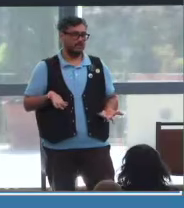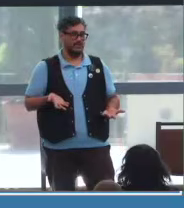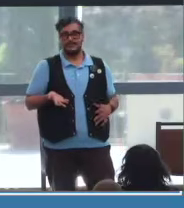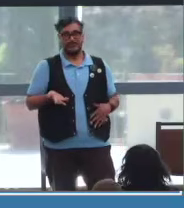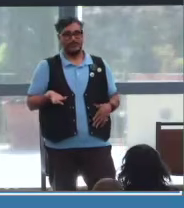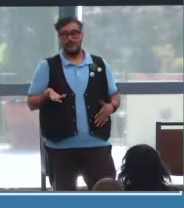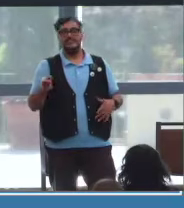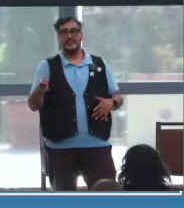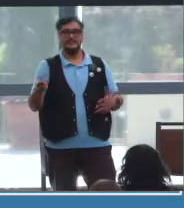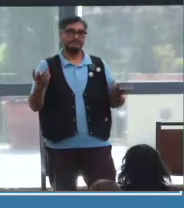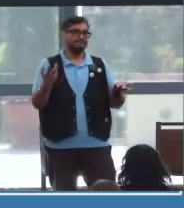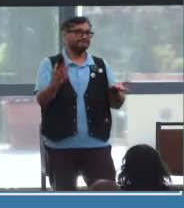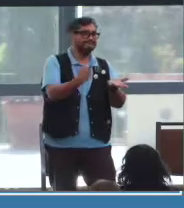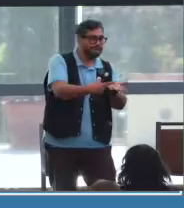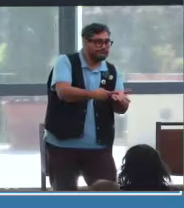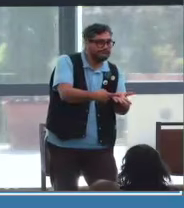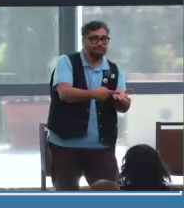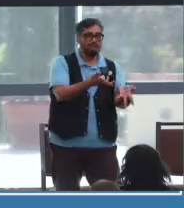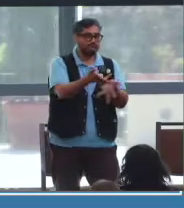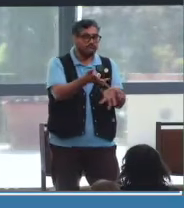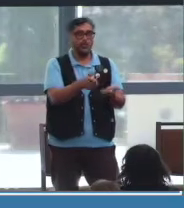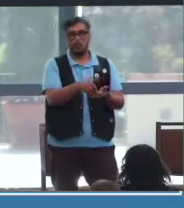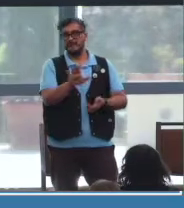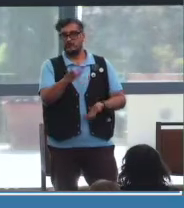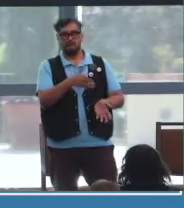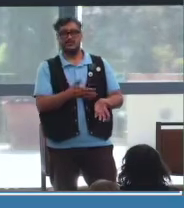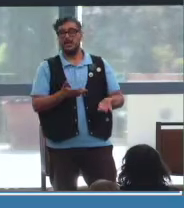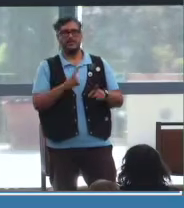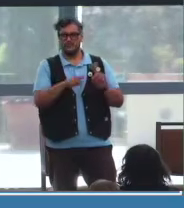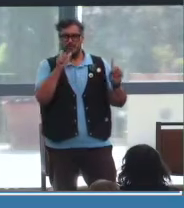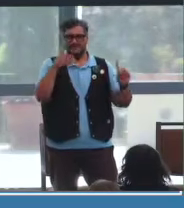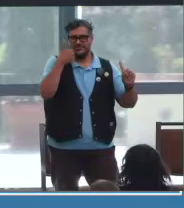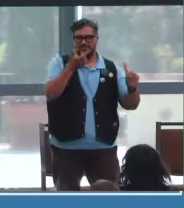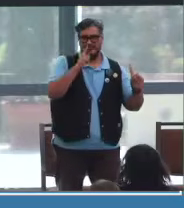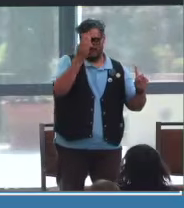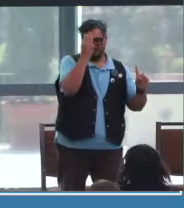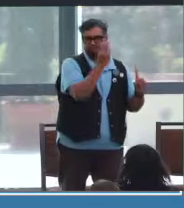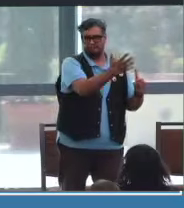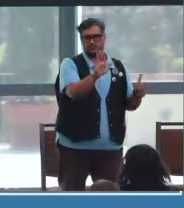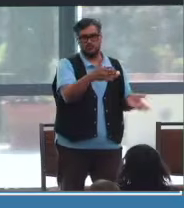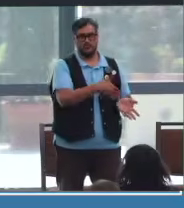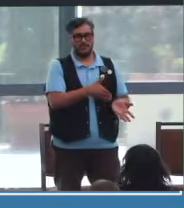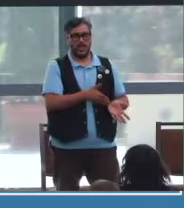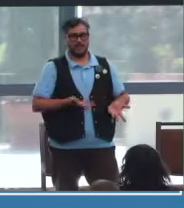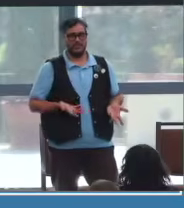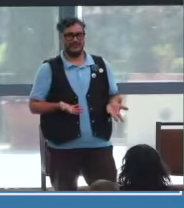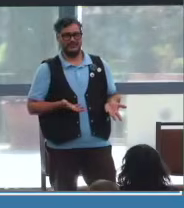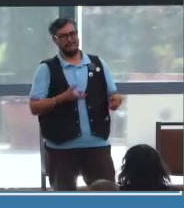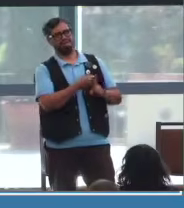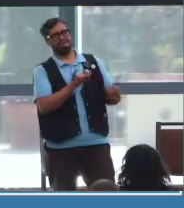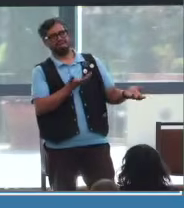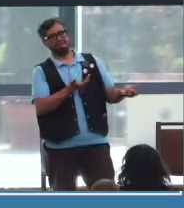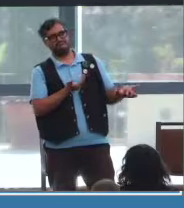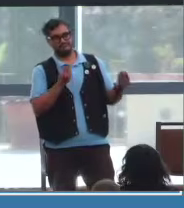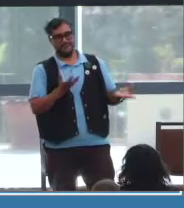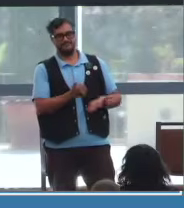can be discussed and addressed, but don't be shy to bring those up with your rheumatologist and talk about those things as